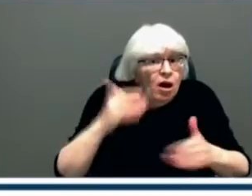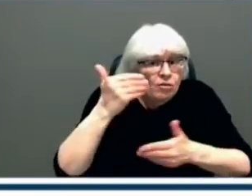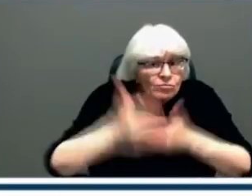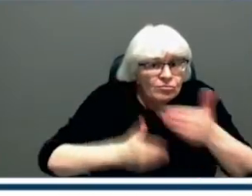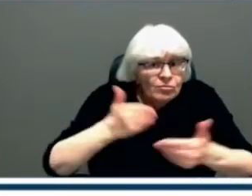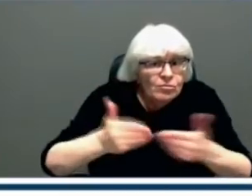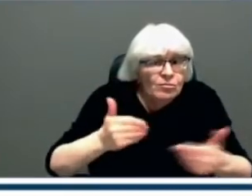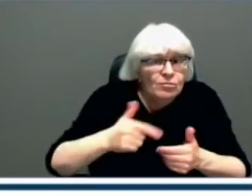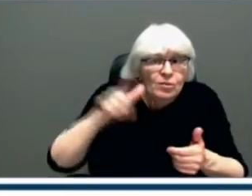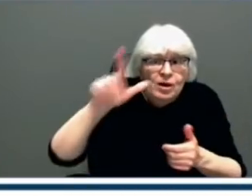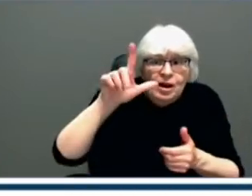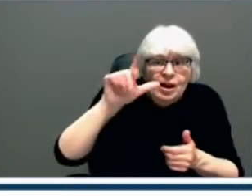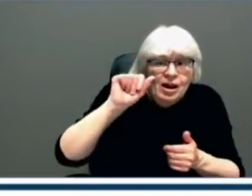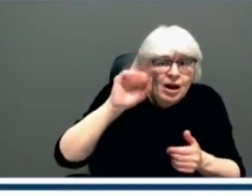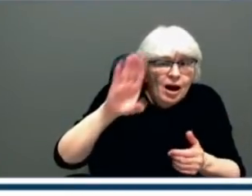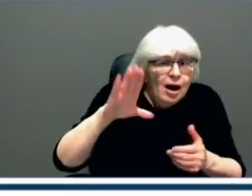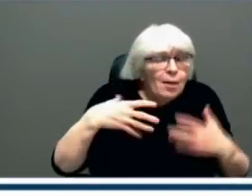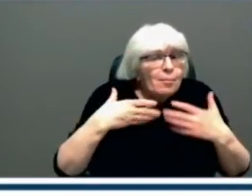health, there are